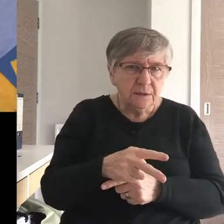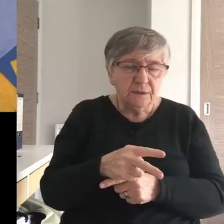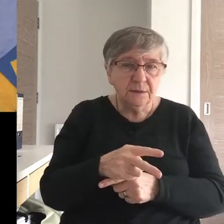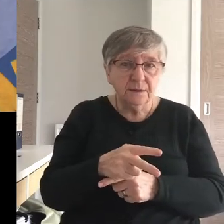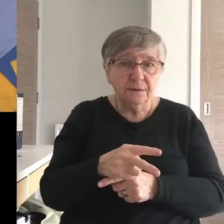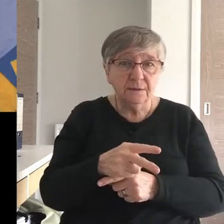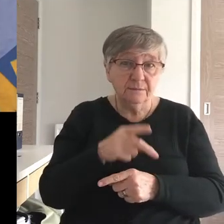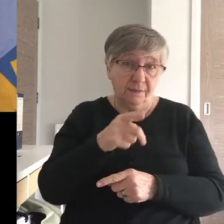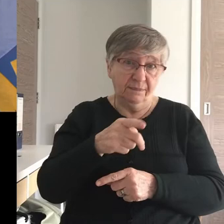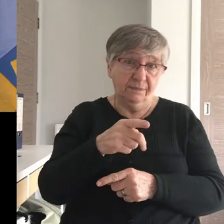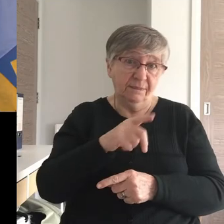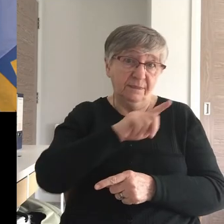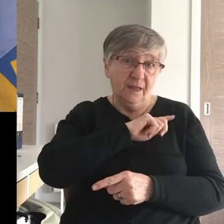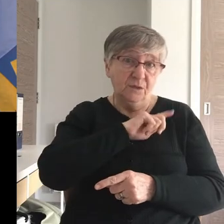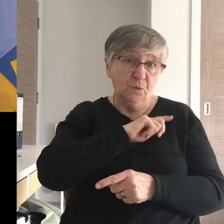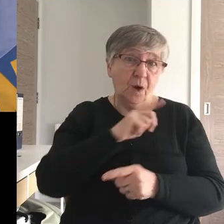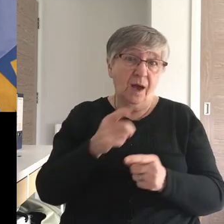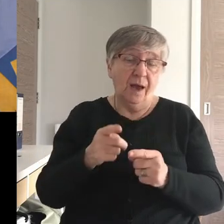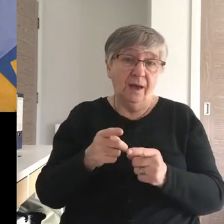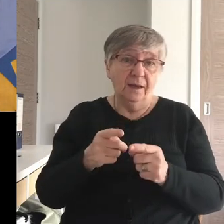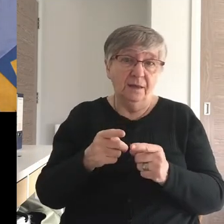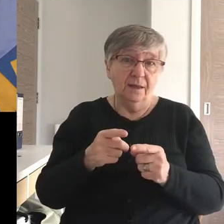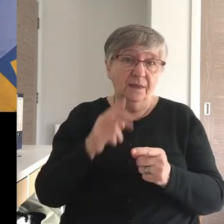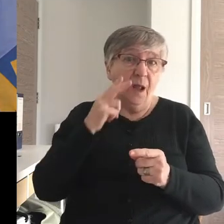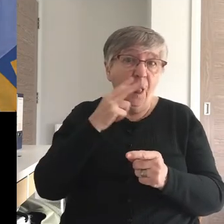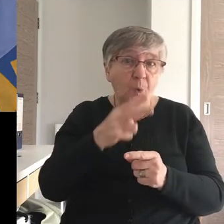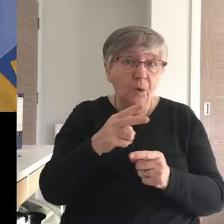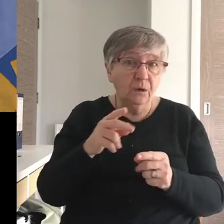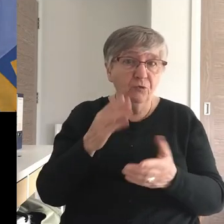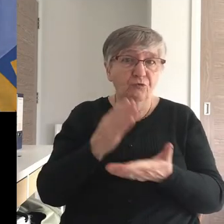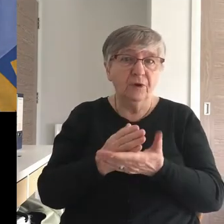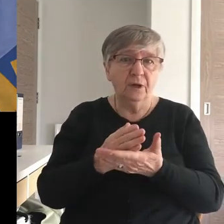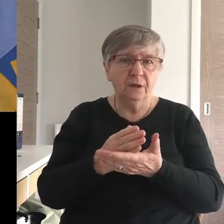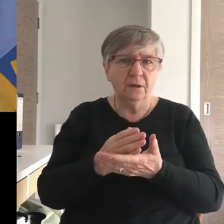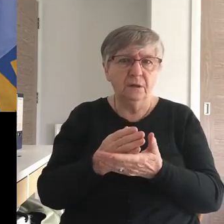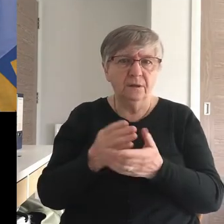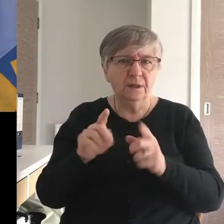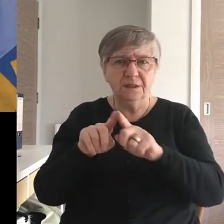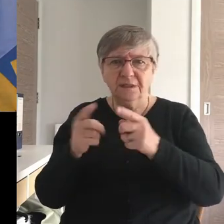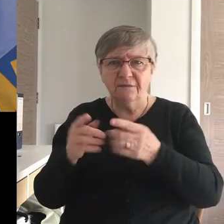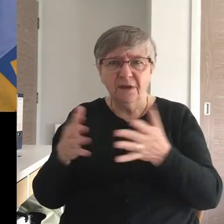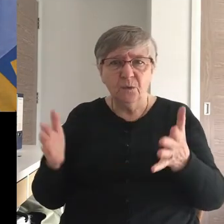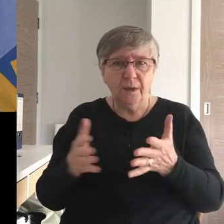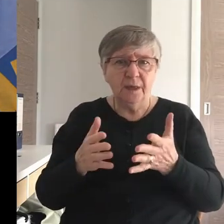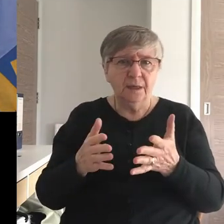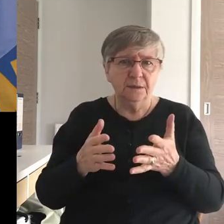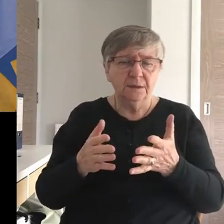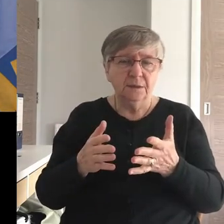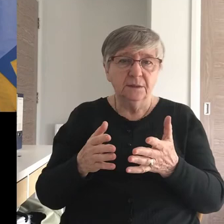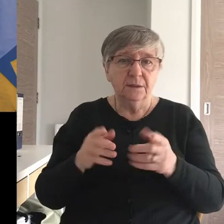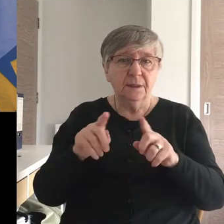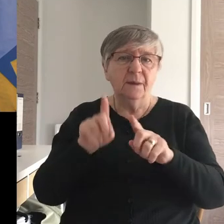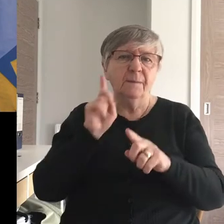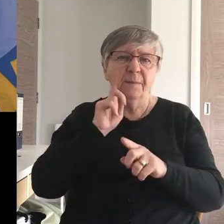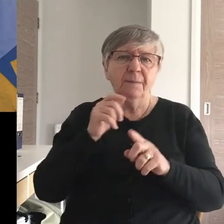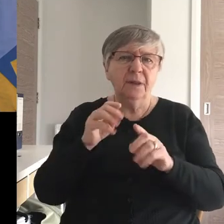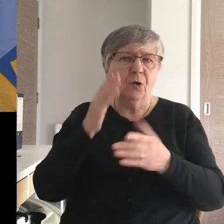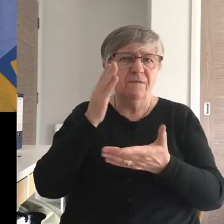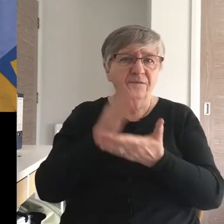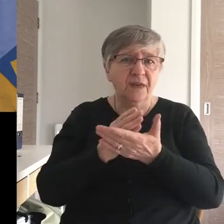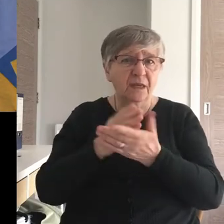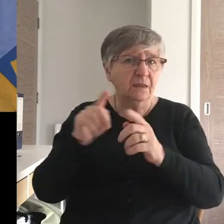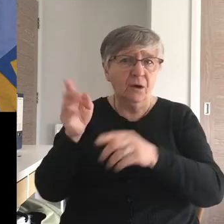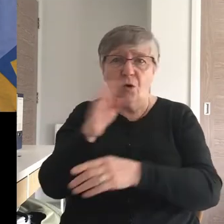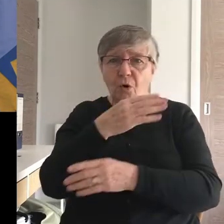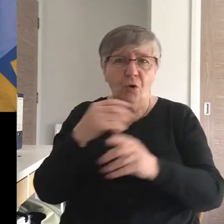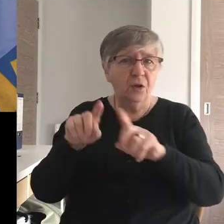That's the whole point about them. They come in all shapes and sizes, but so too do the people of faith. And James,